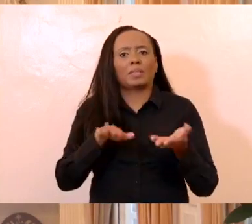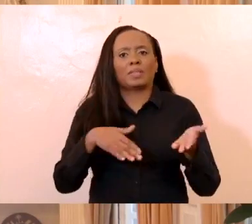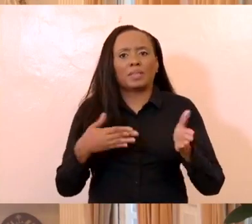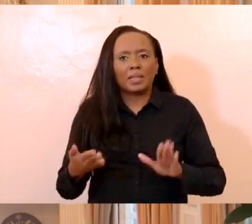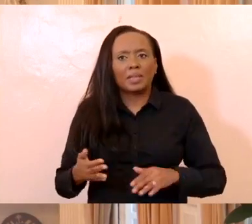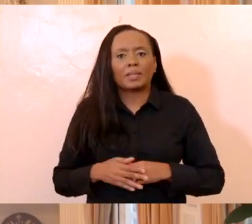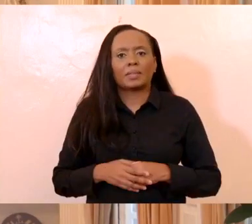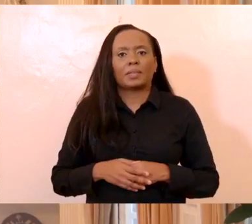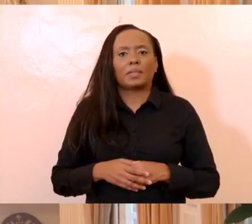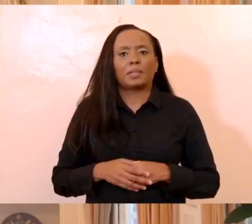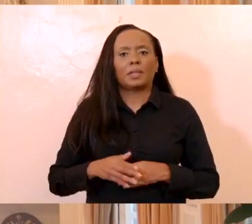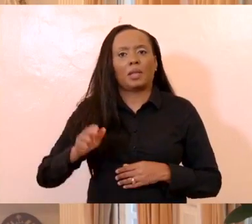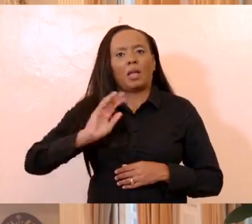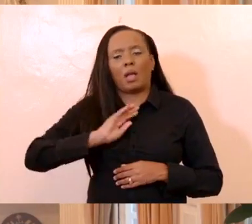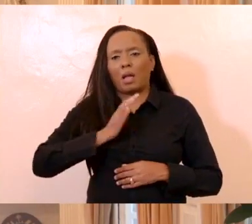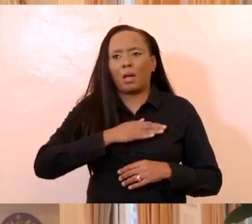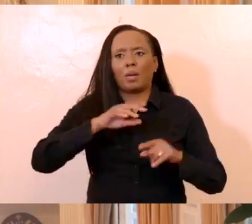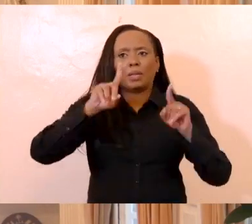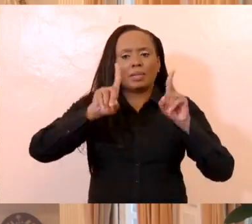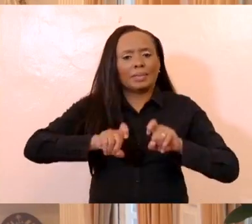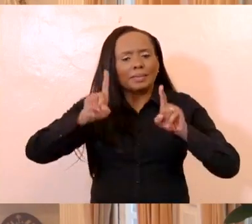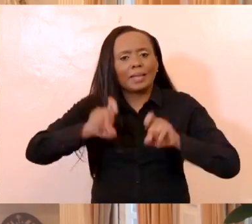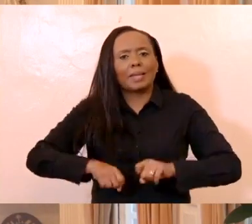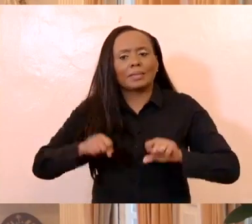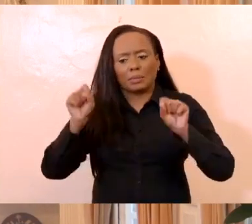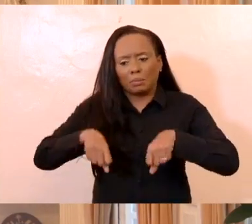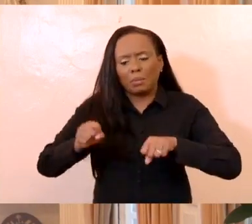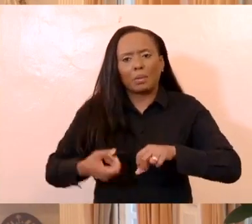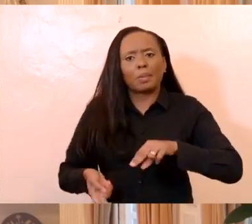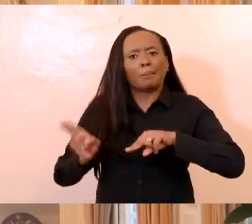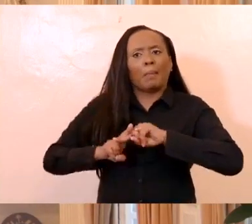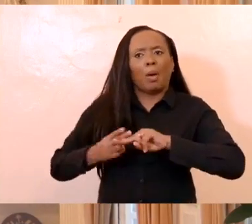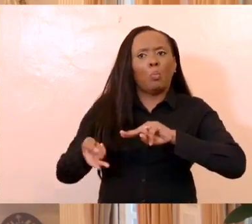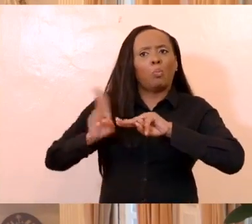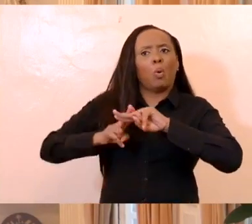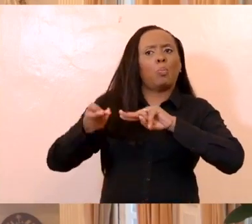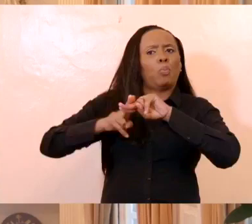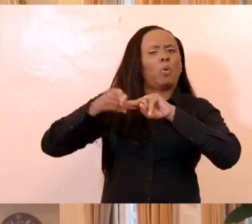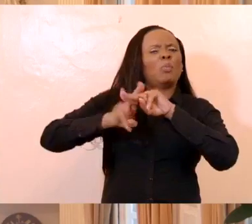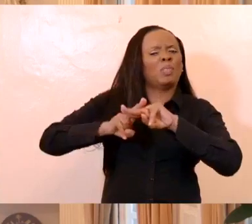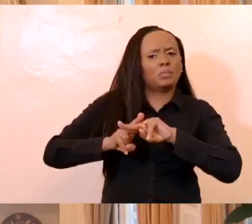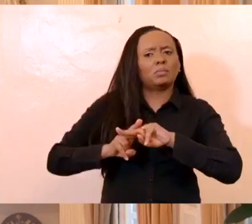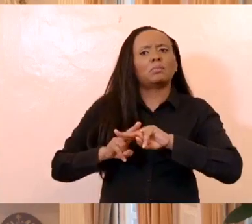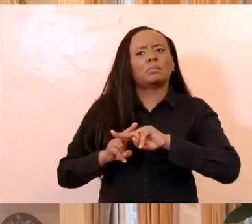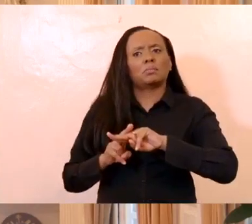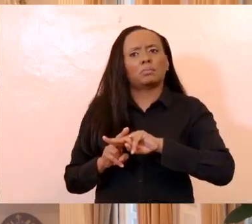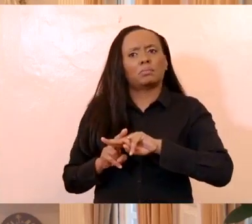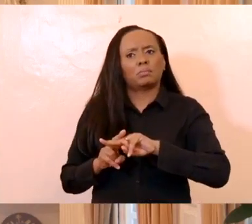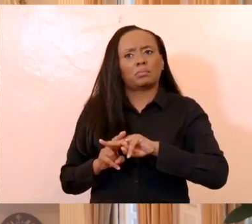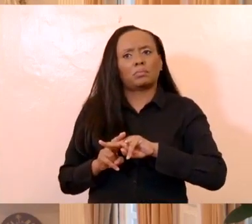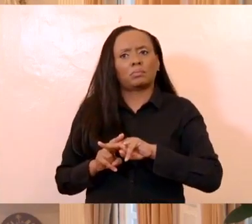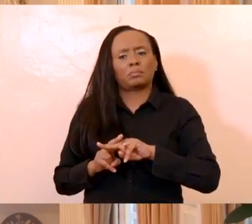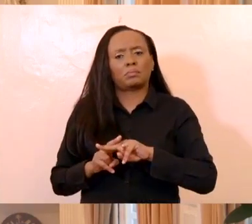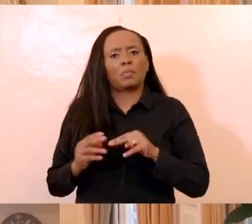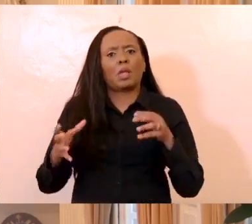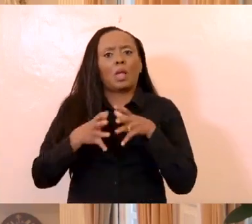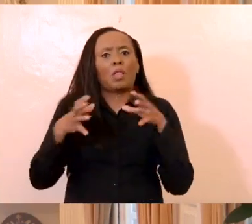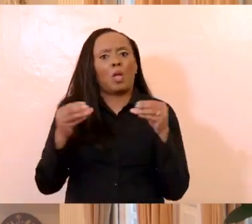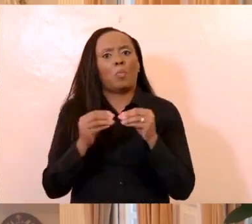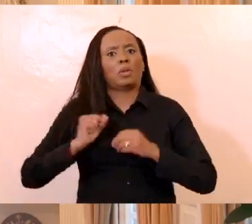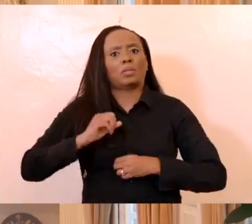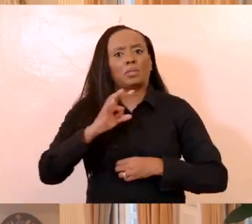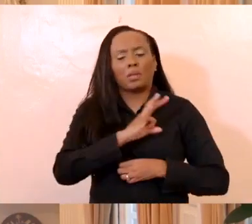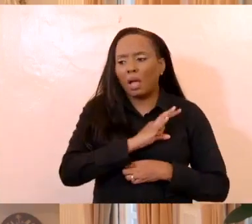testing capacity. And we have increased that capacity numerically, or in terms of human resources, in terms